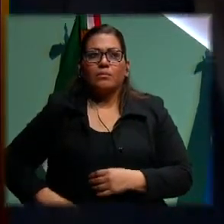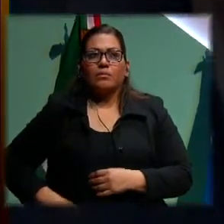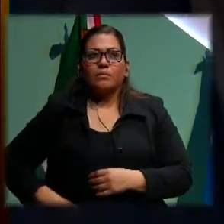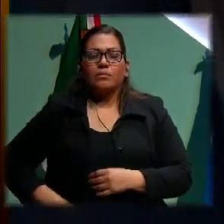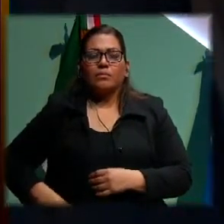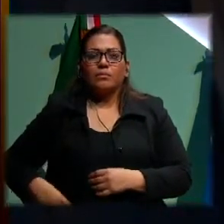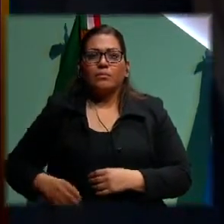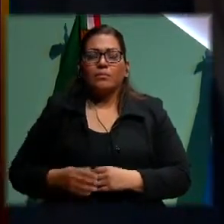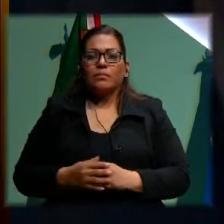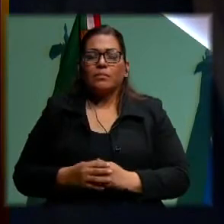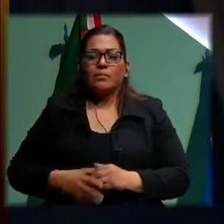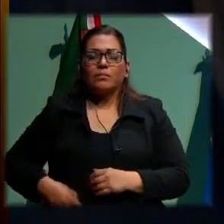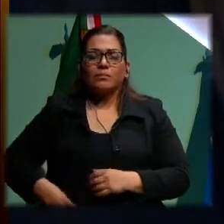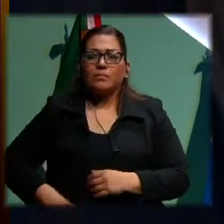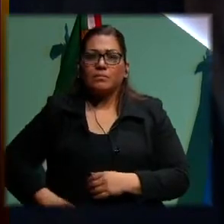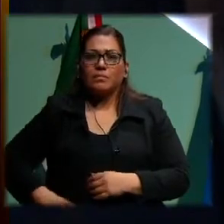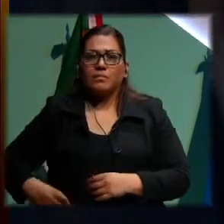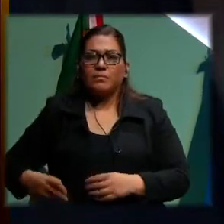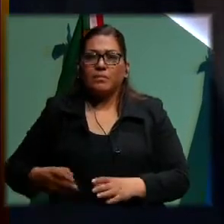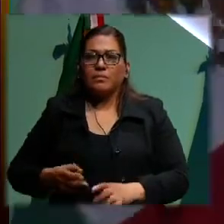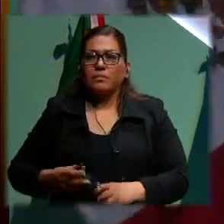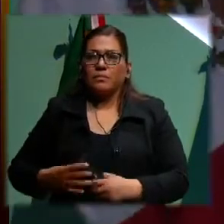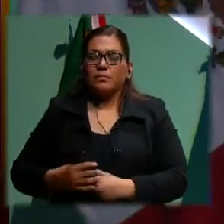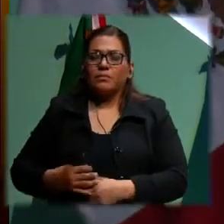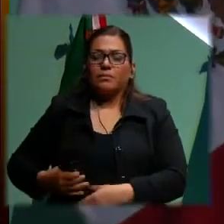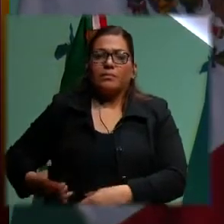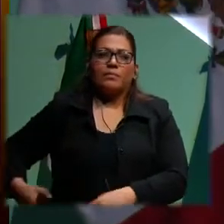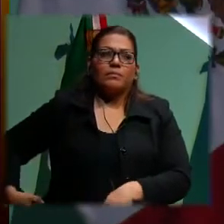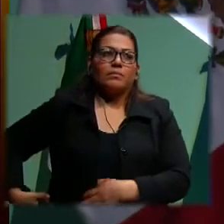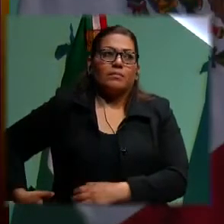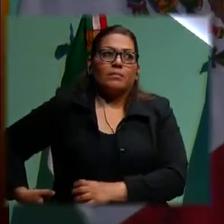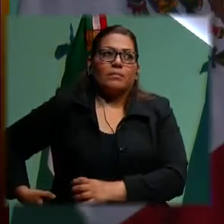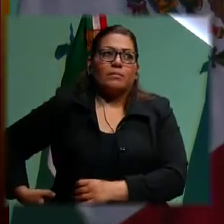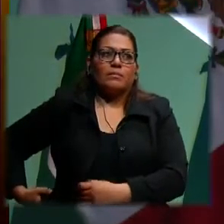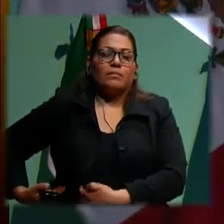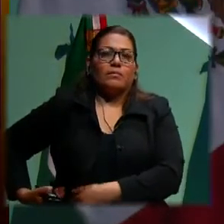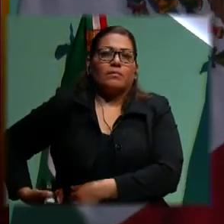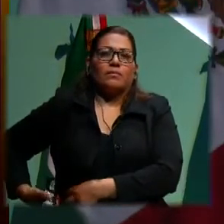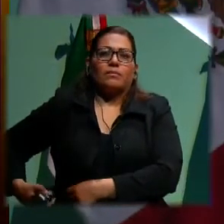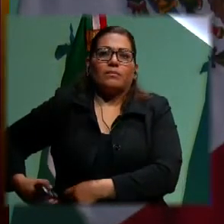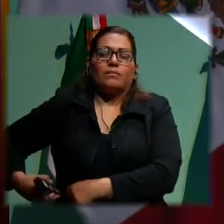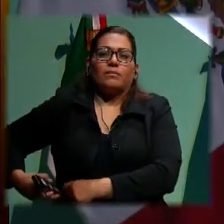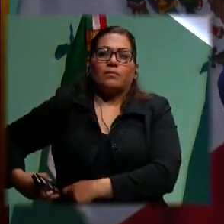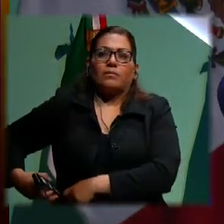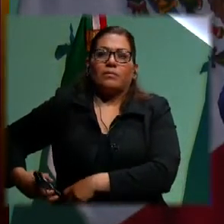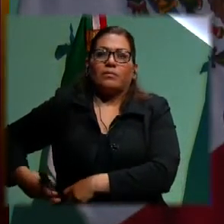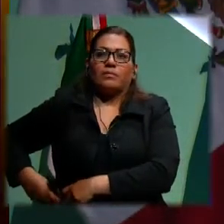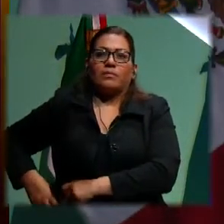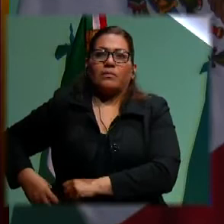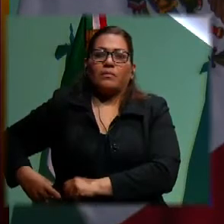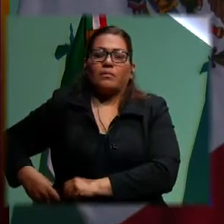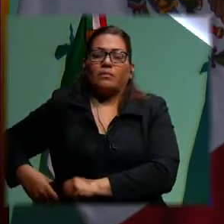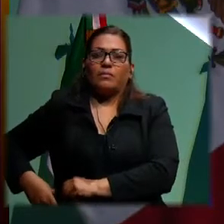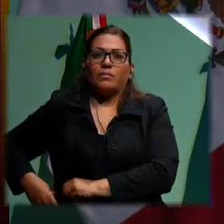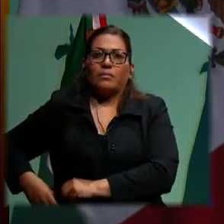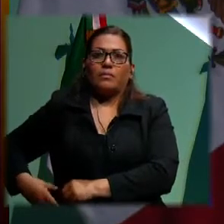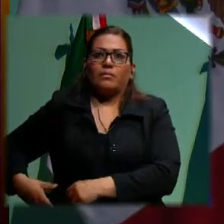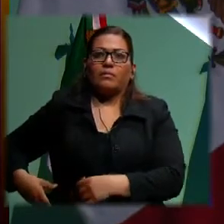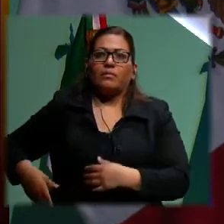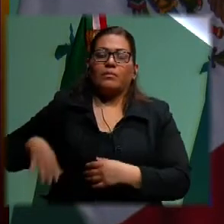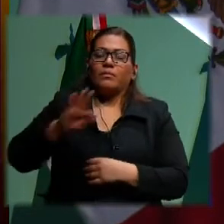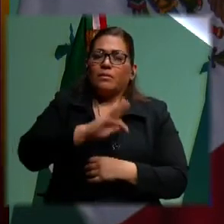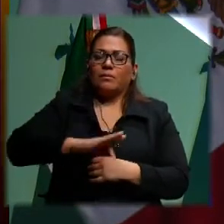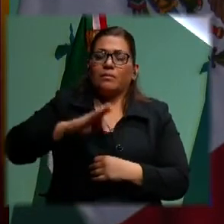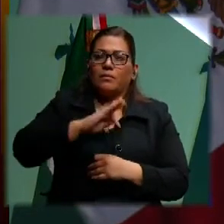NIC.MX, and also by Google and Intel and Microsoft and Verizon. So congratulations to the supporters, and I'm